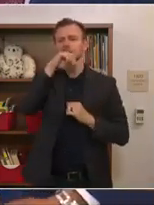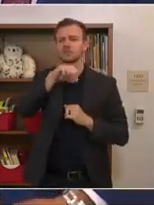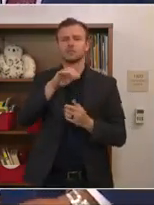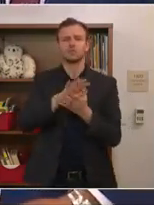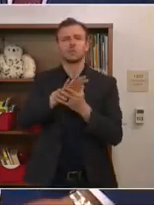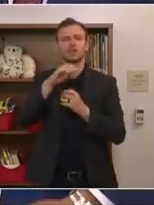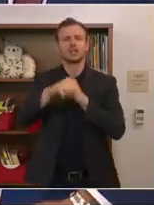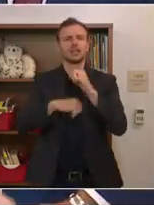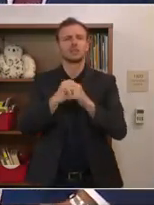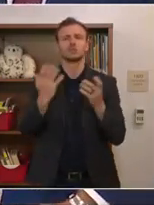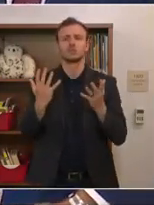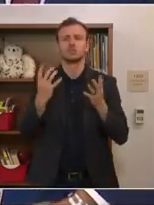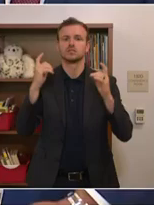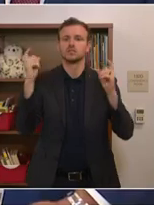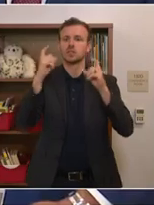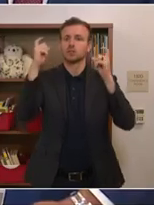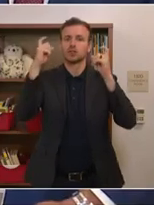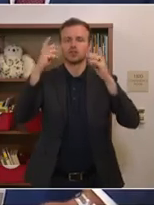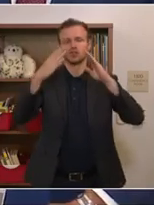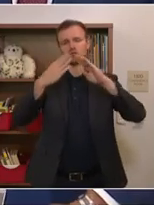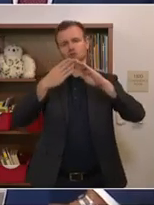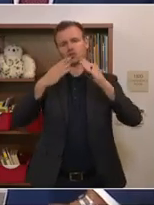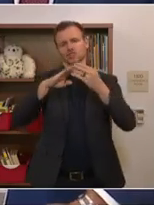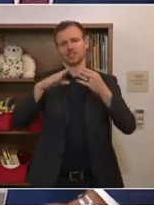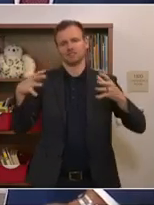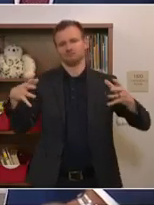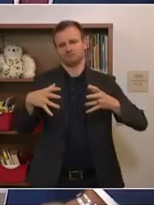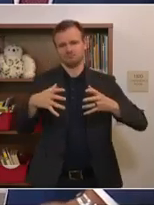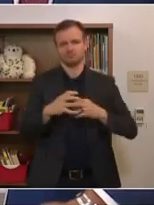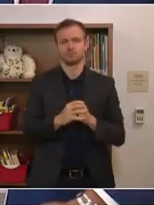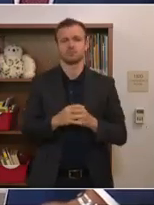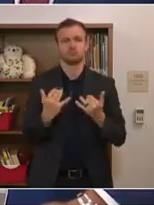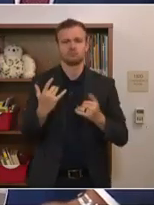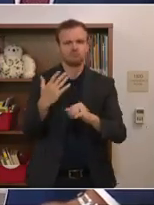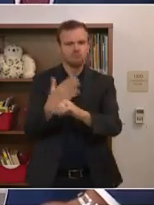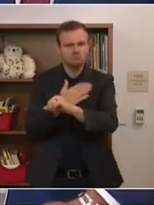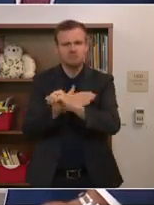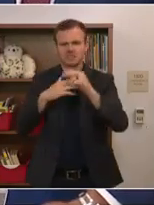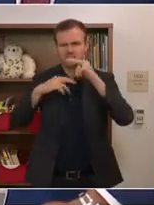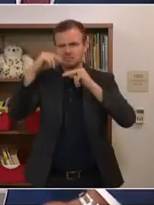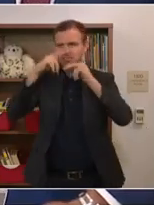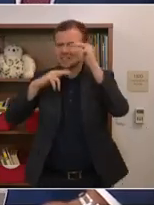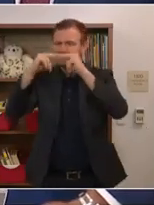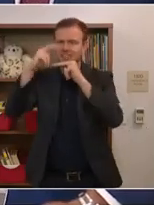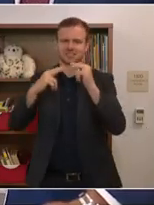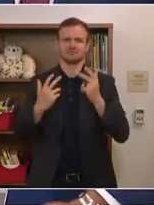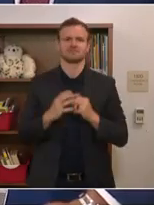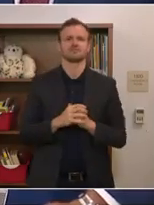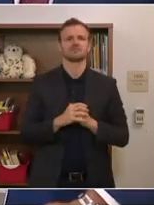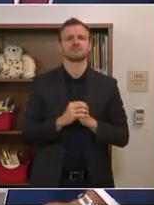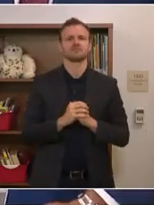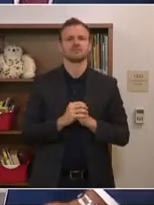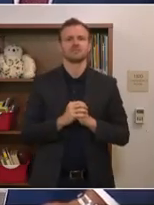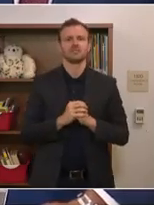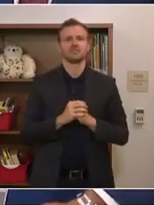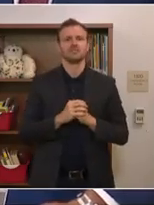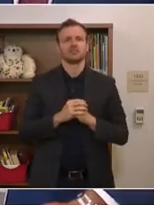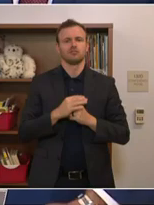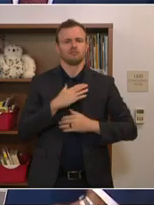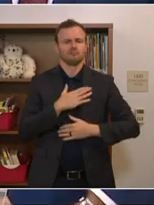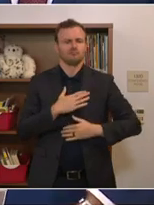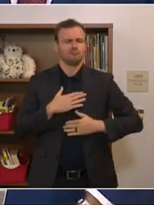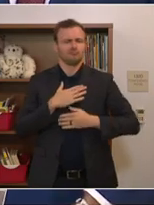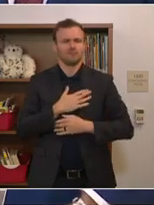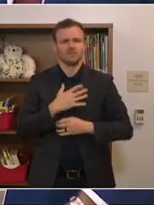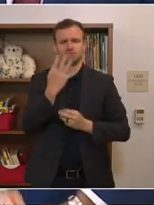school communities when we have modernizations. In fact, I've had the pleasure of being a part of 4 modernization ceremonies thus